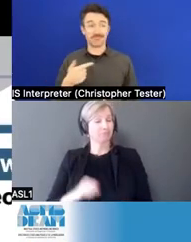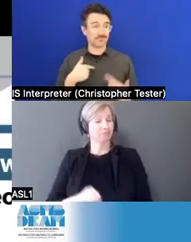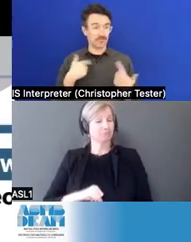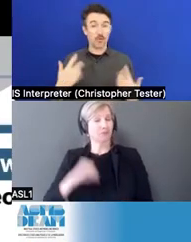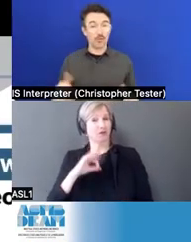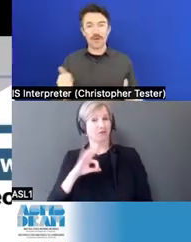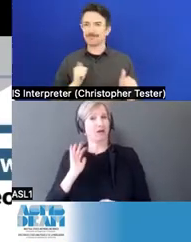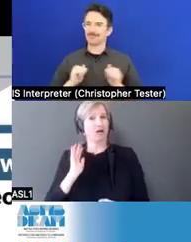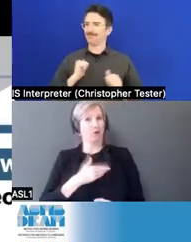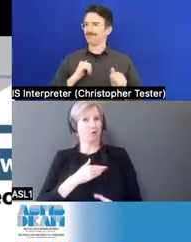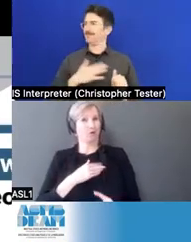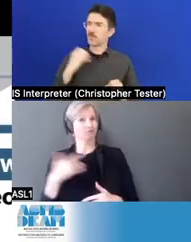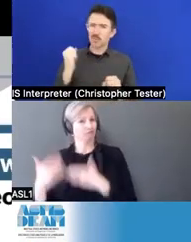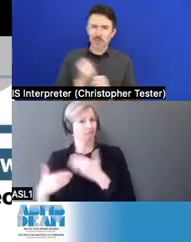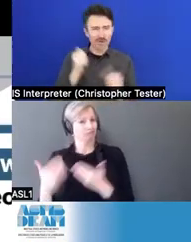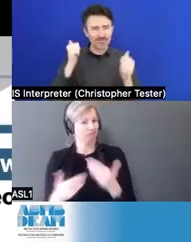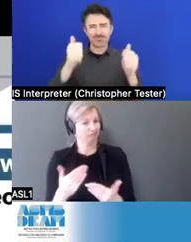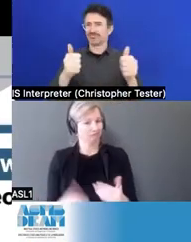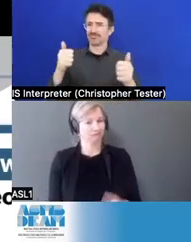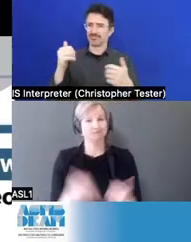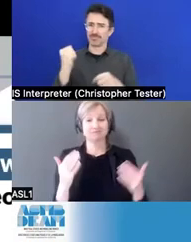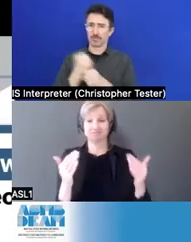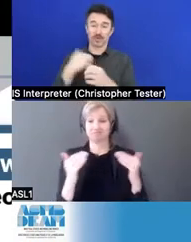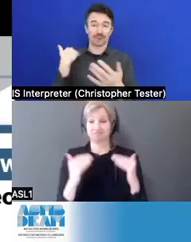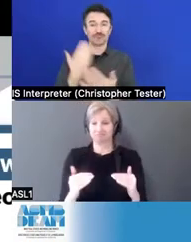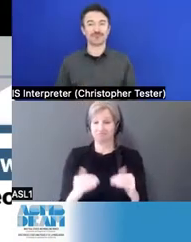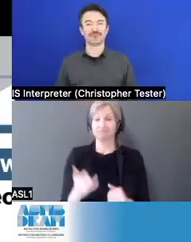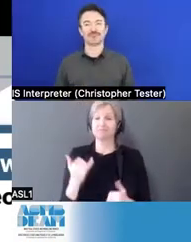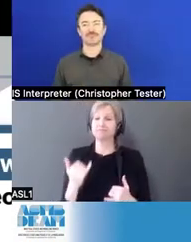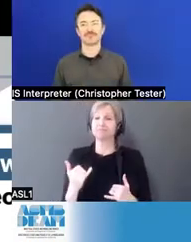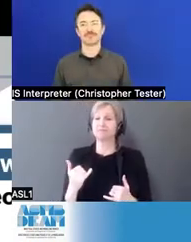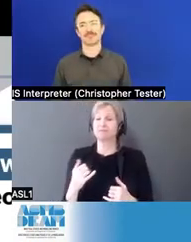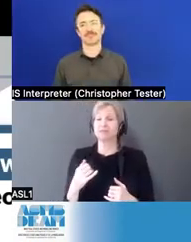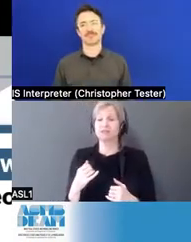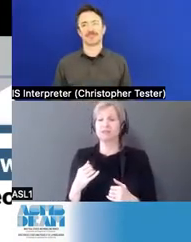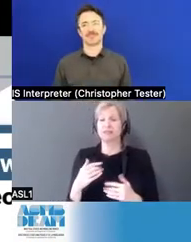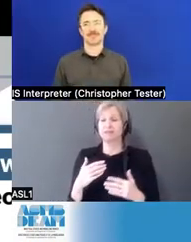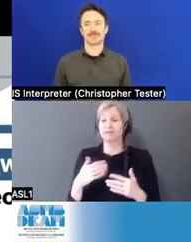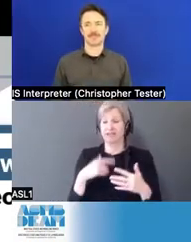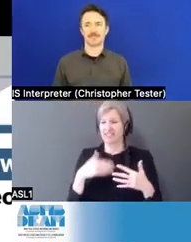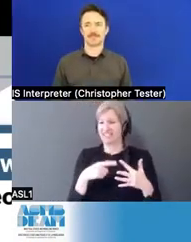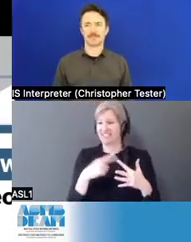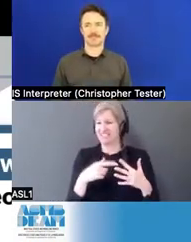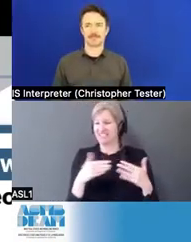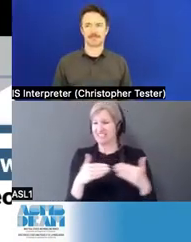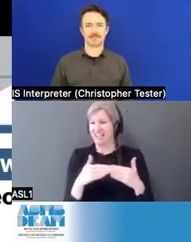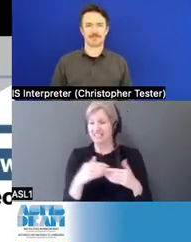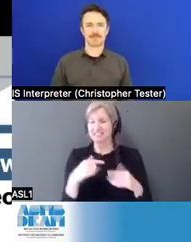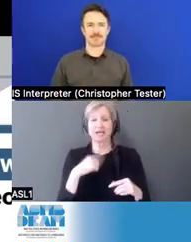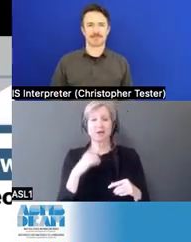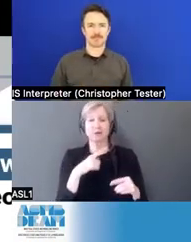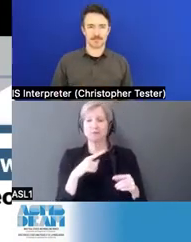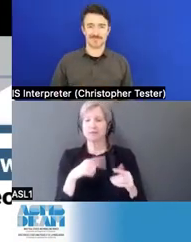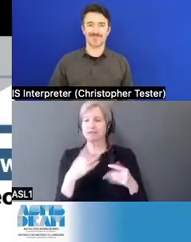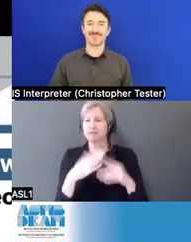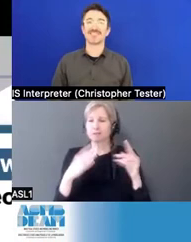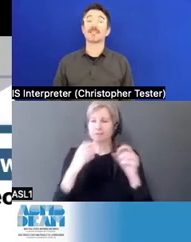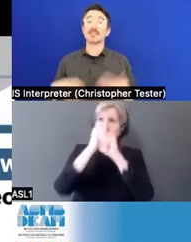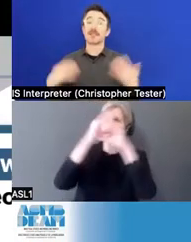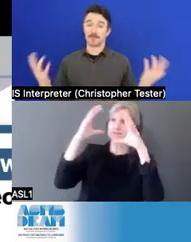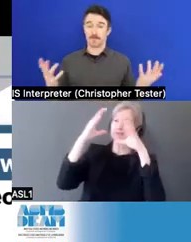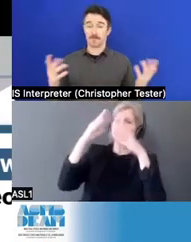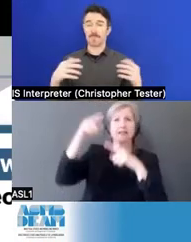please. So what I would like to do in the next couple of slides is just to provide some snapshots from some